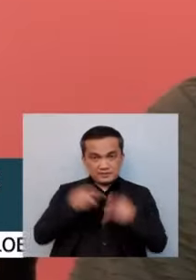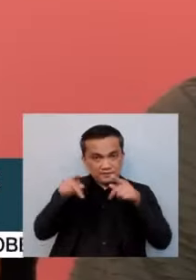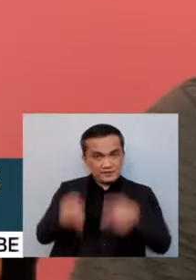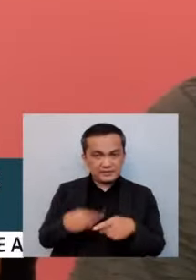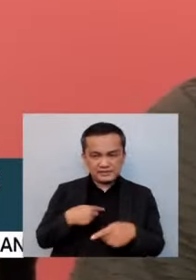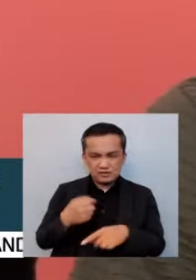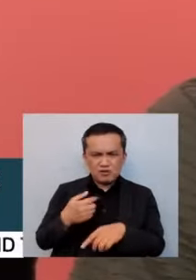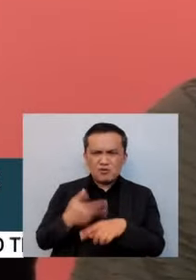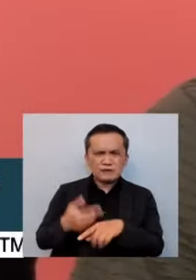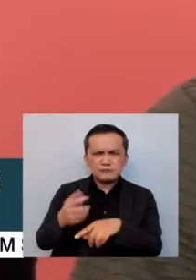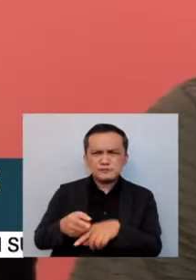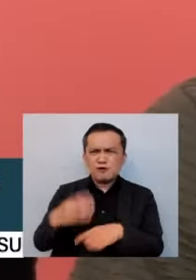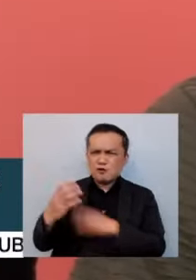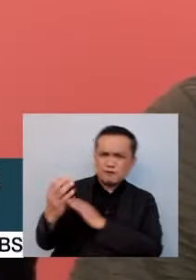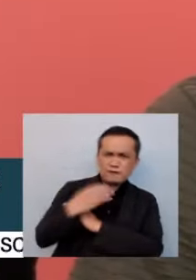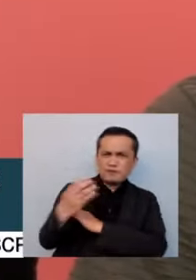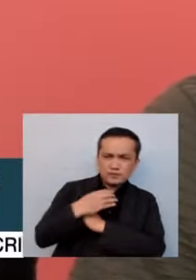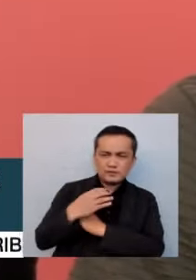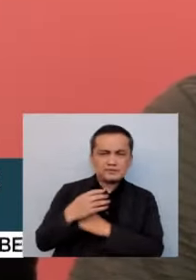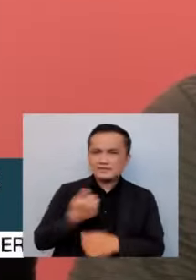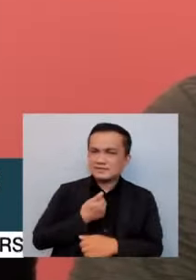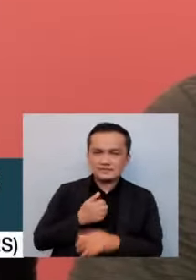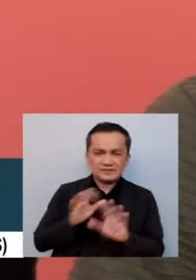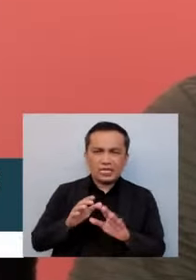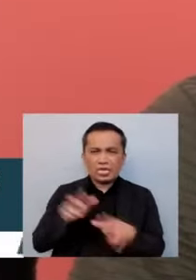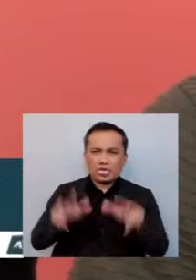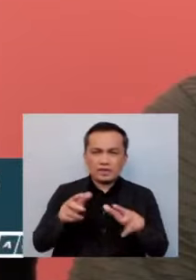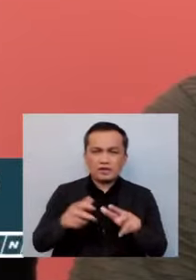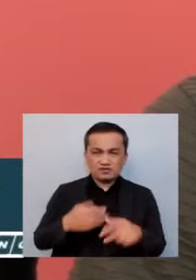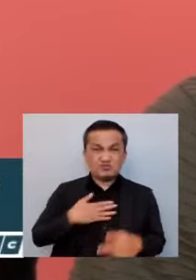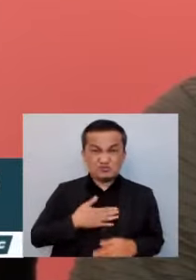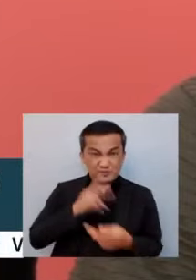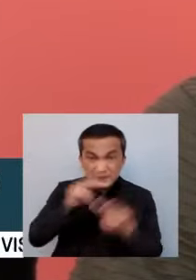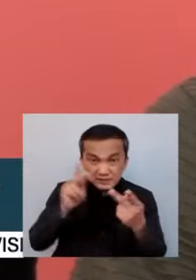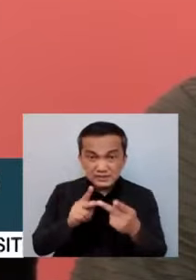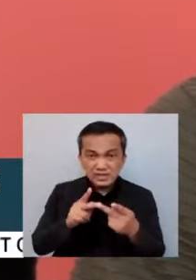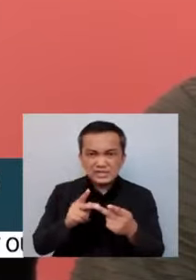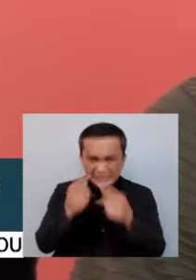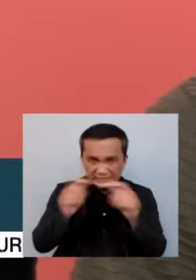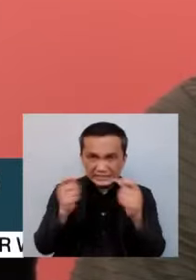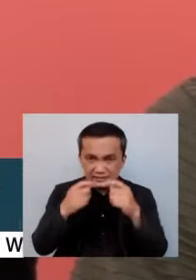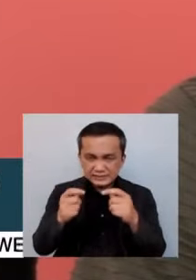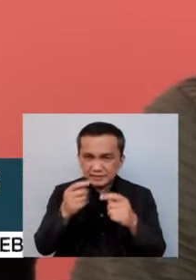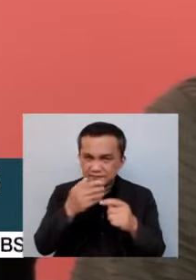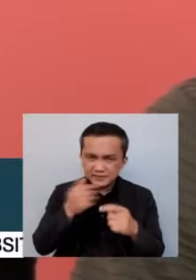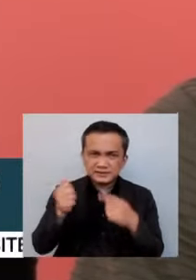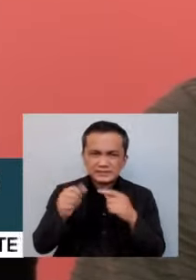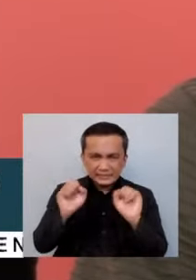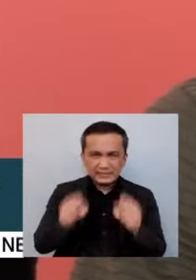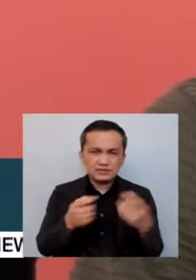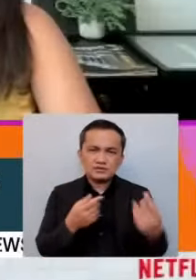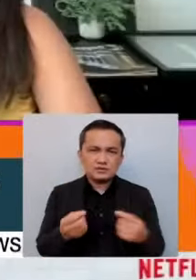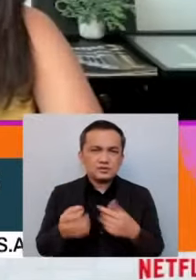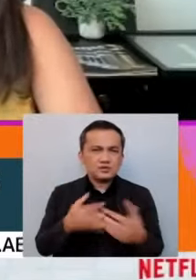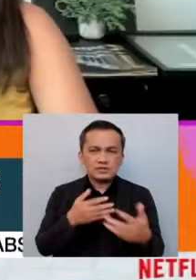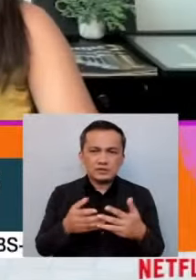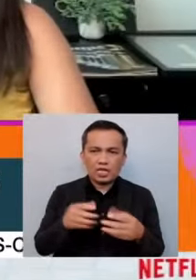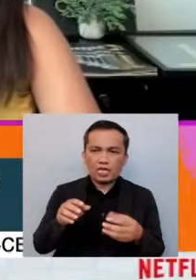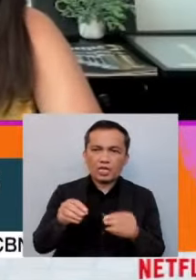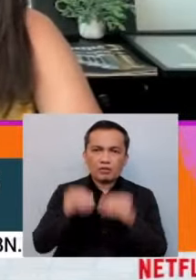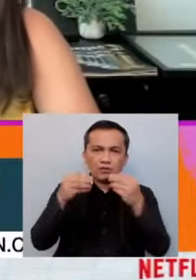very critical of myself. And because I'm a perfectionist that always tries to do the best she possibly can without any mess ups, when